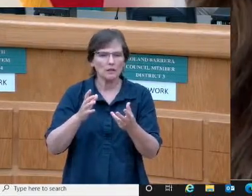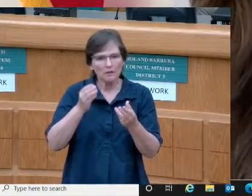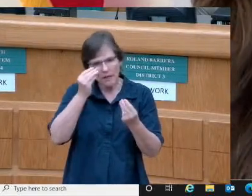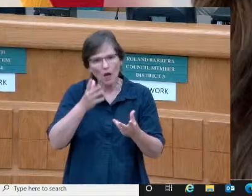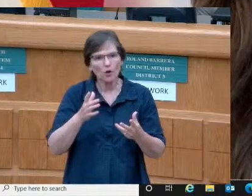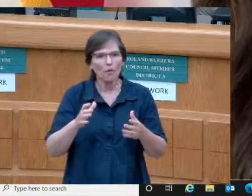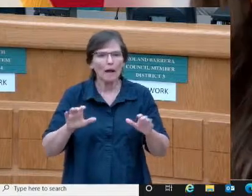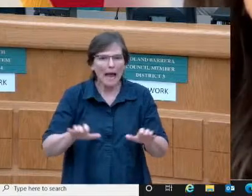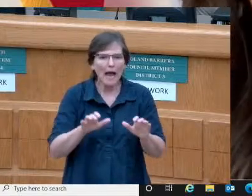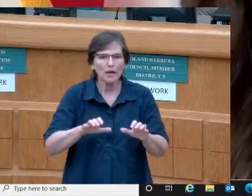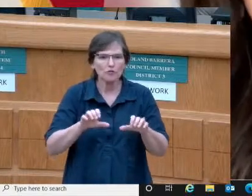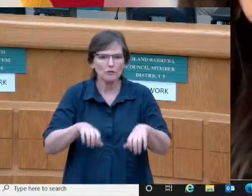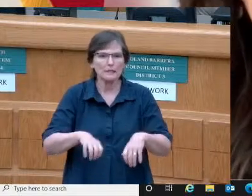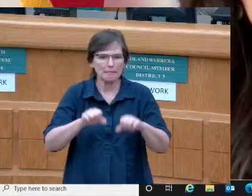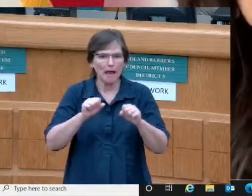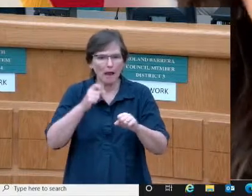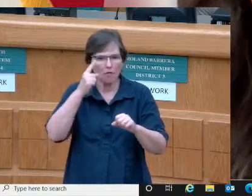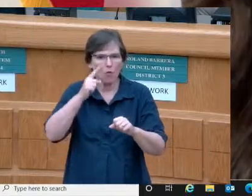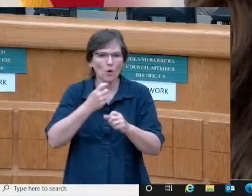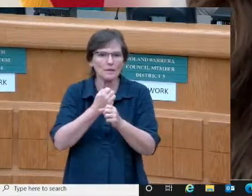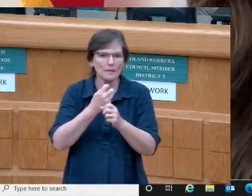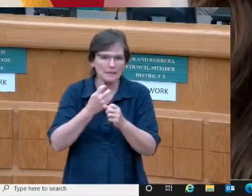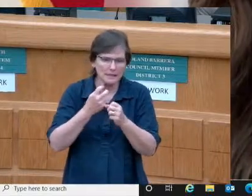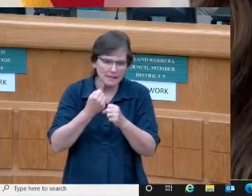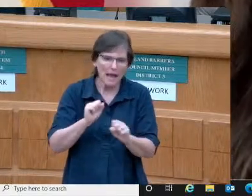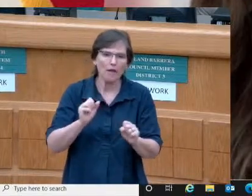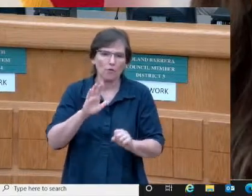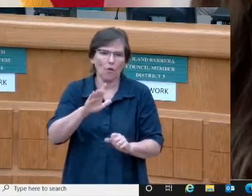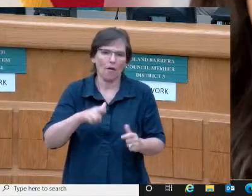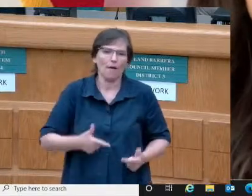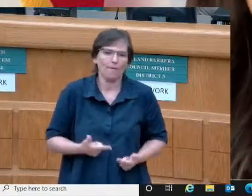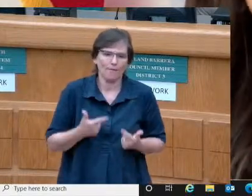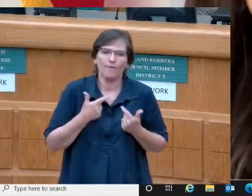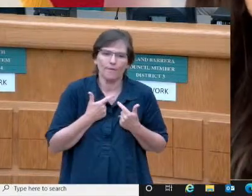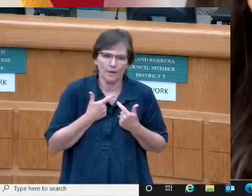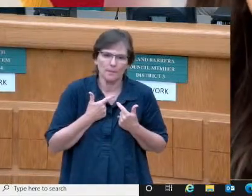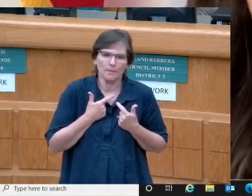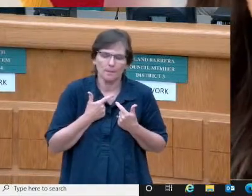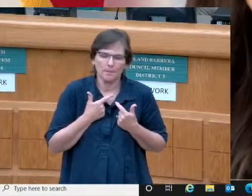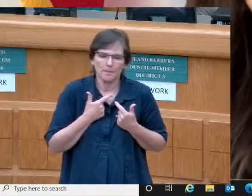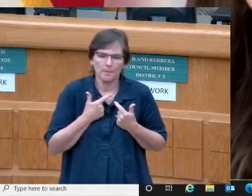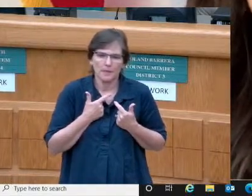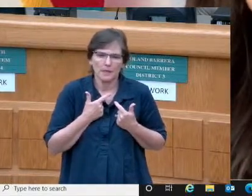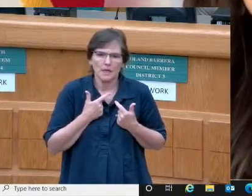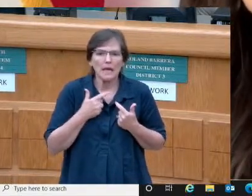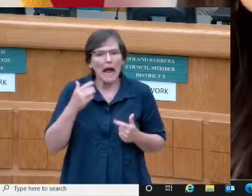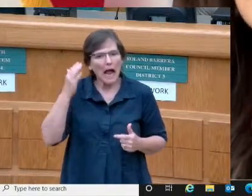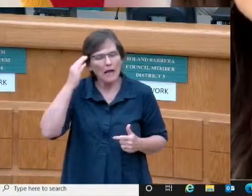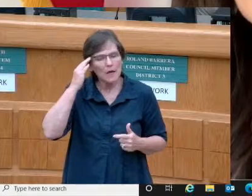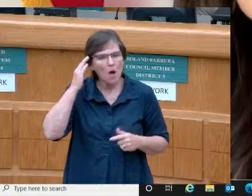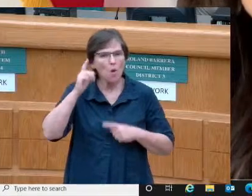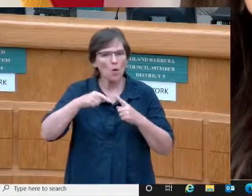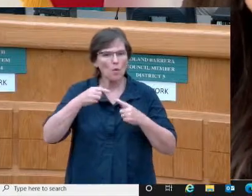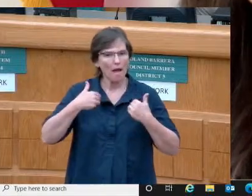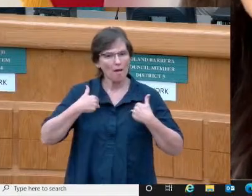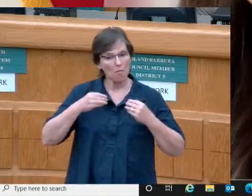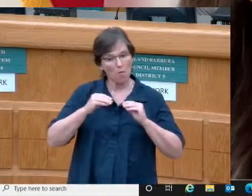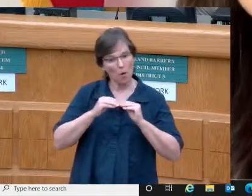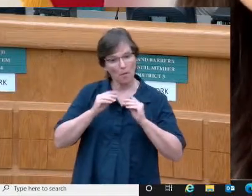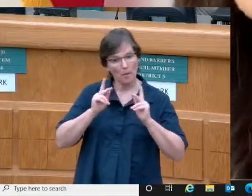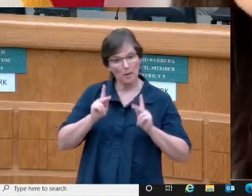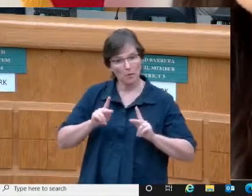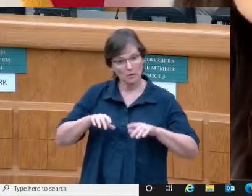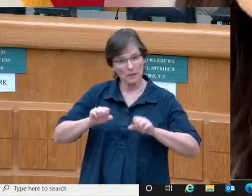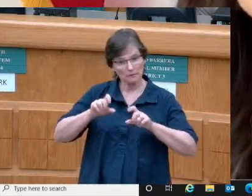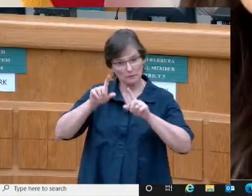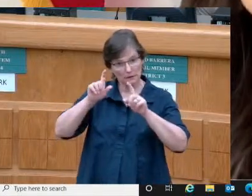your life and of all those around you. And I know that when we have more people tested, we will have